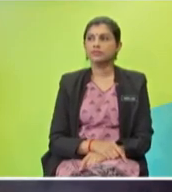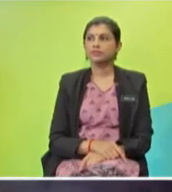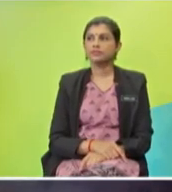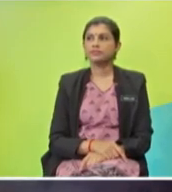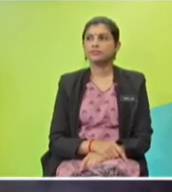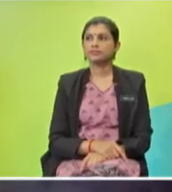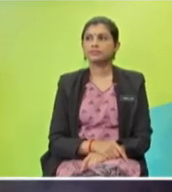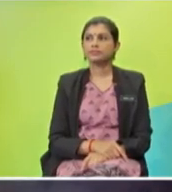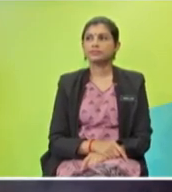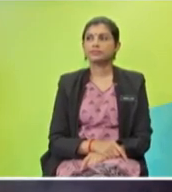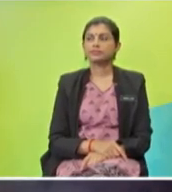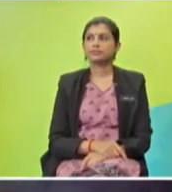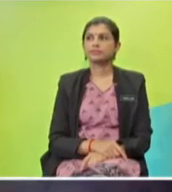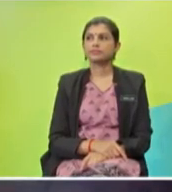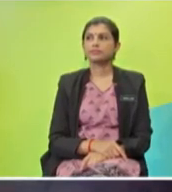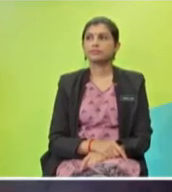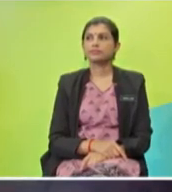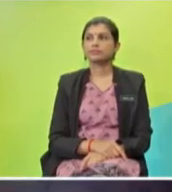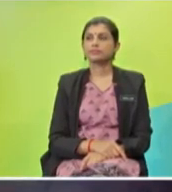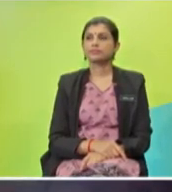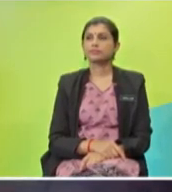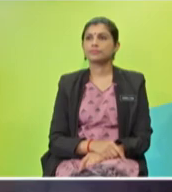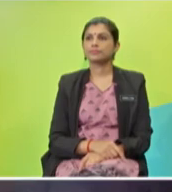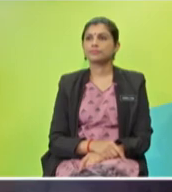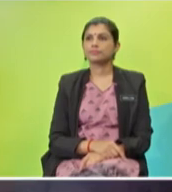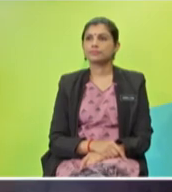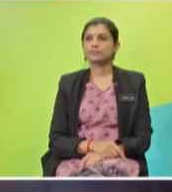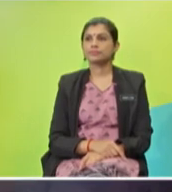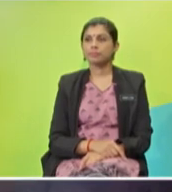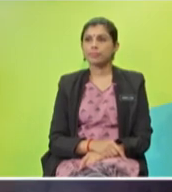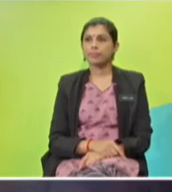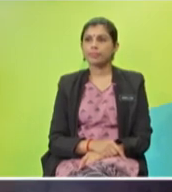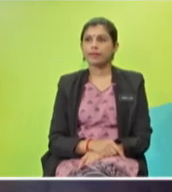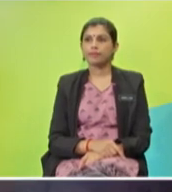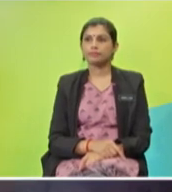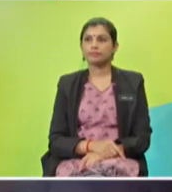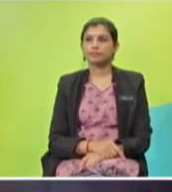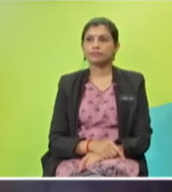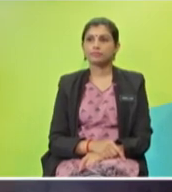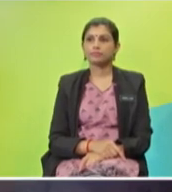the next, next one question. Is... Ready, guys? Let's look at the next pair.